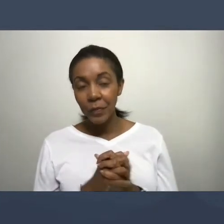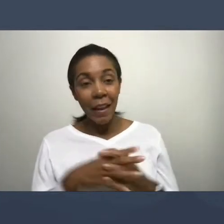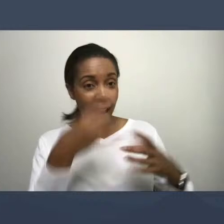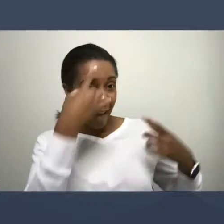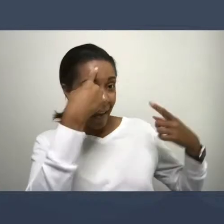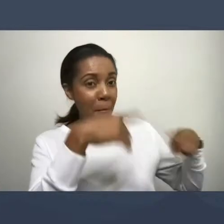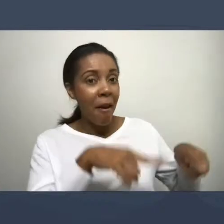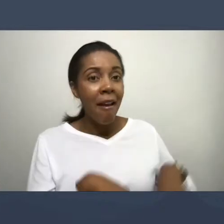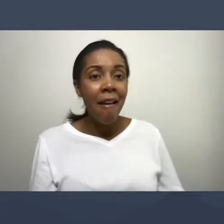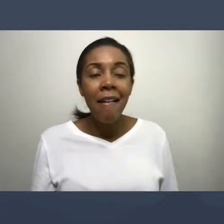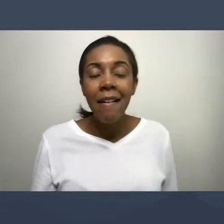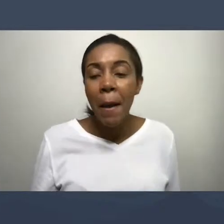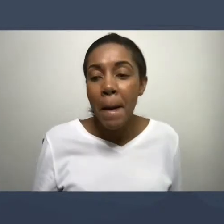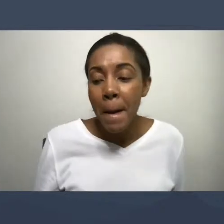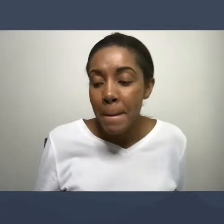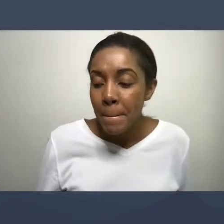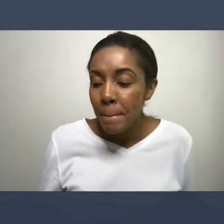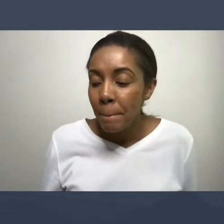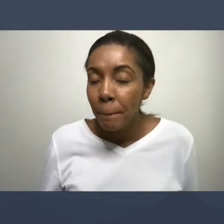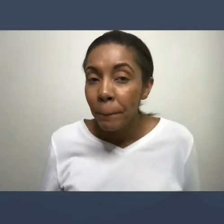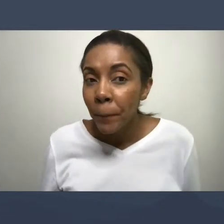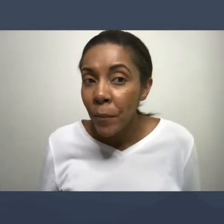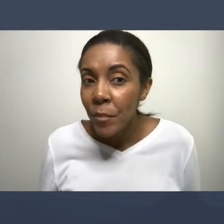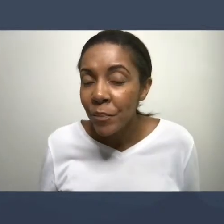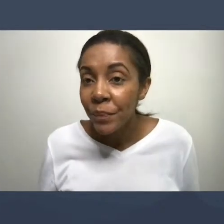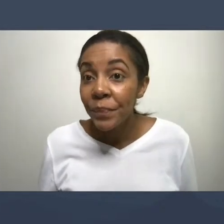Thank you, Councilman.